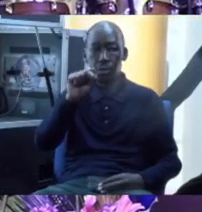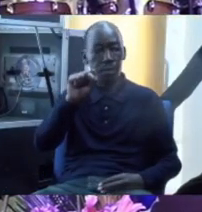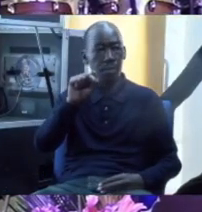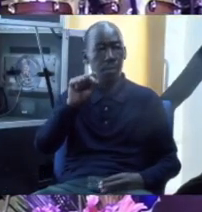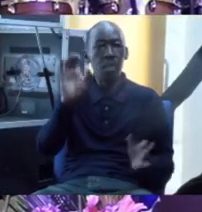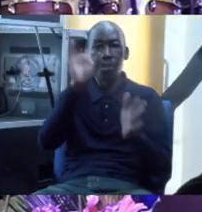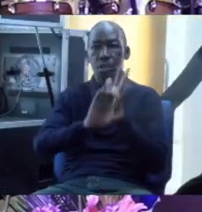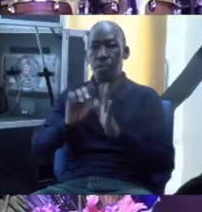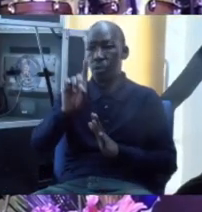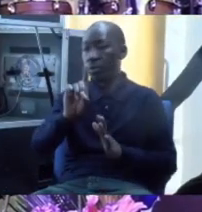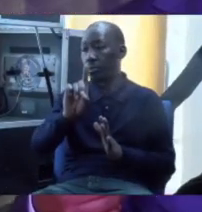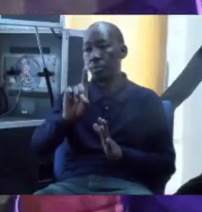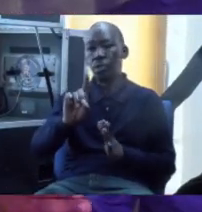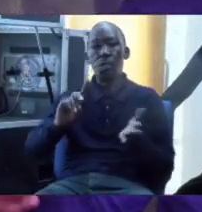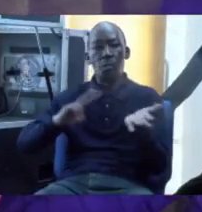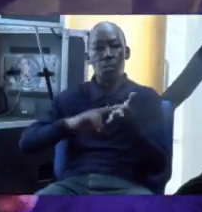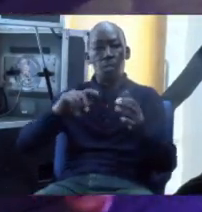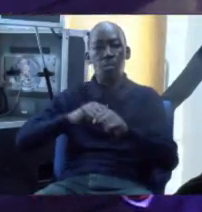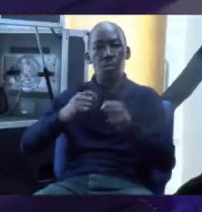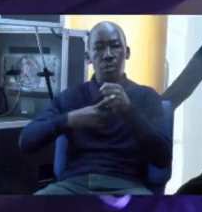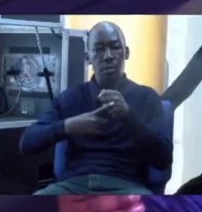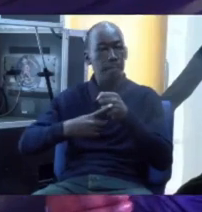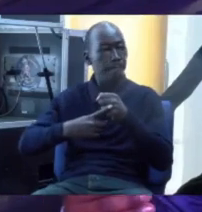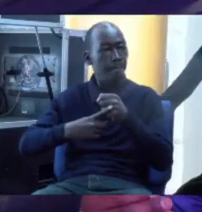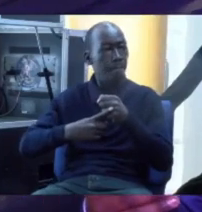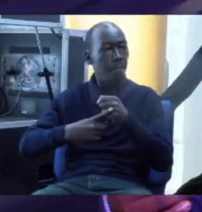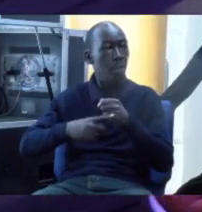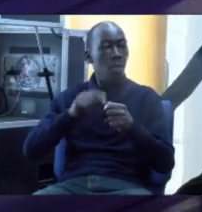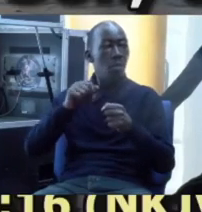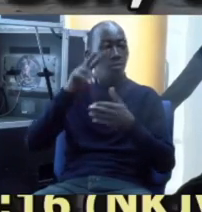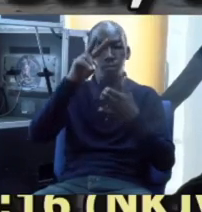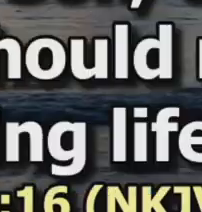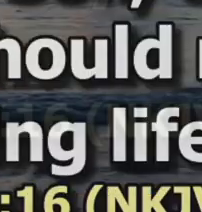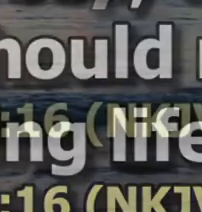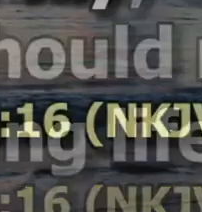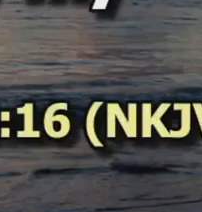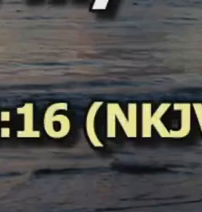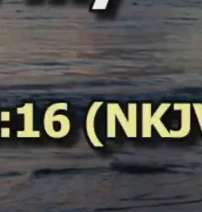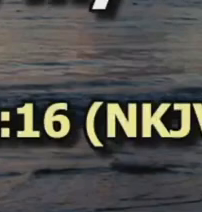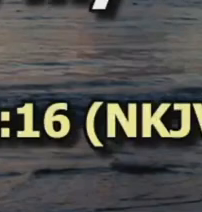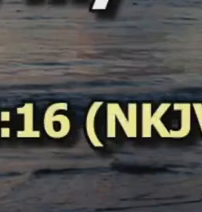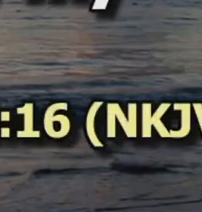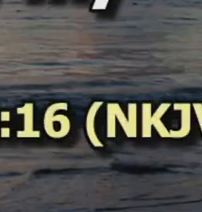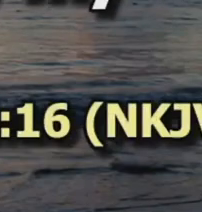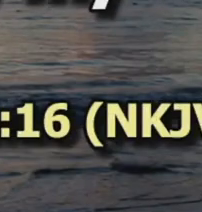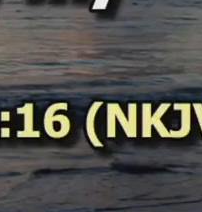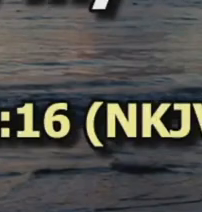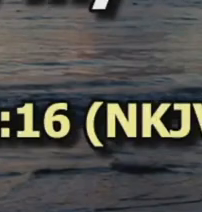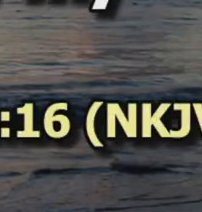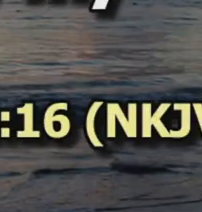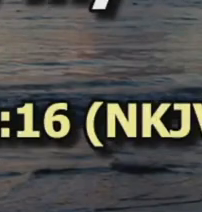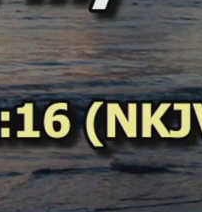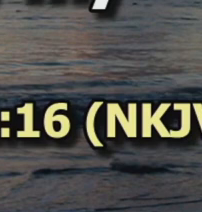chapter 1, verse 16. Look, put that scripture up there. Listen to what he says. Read